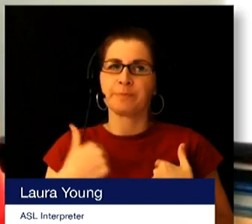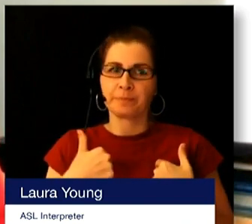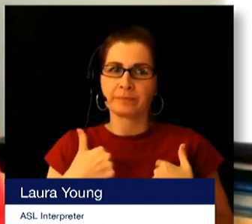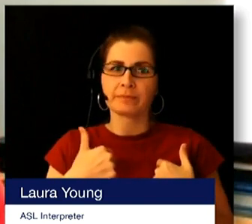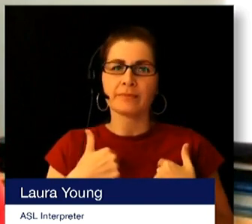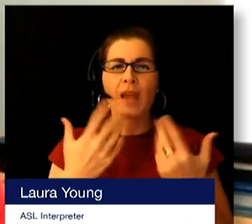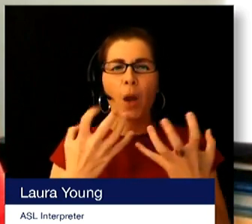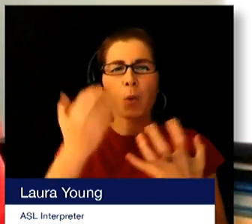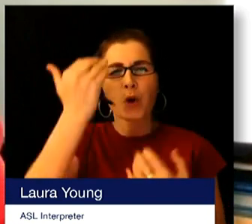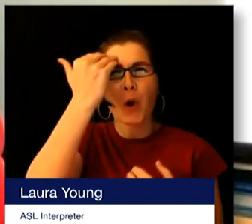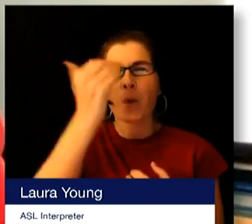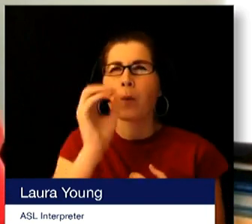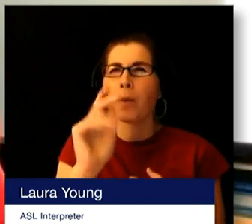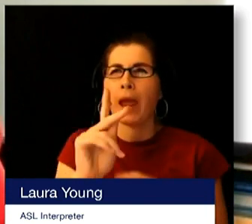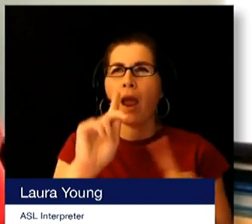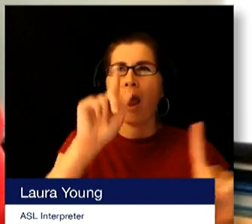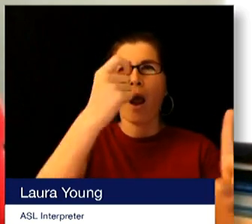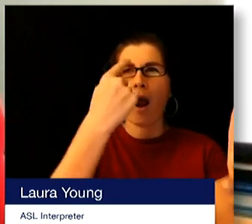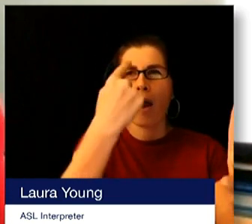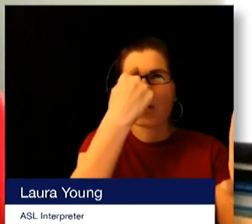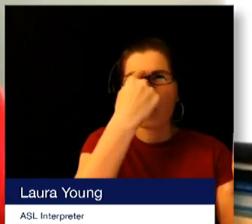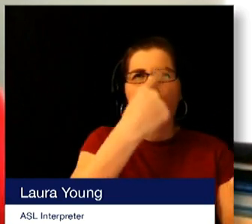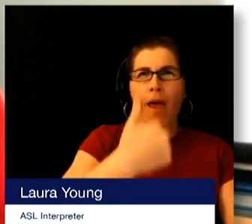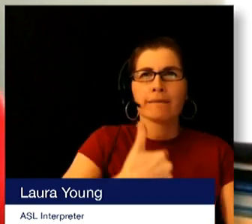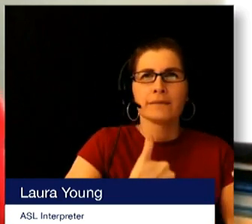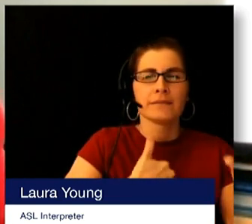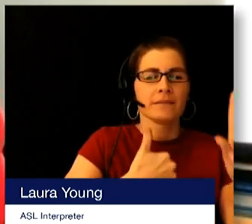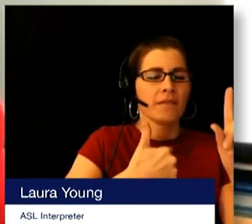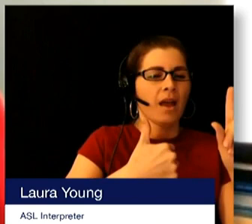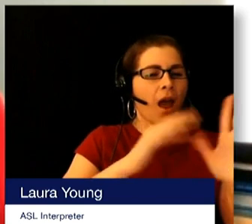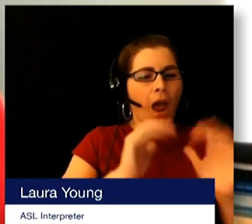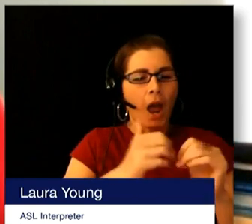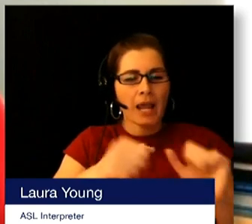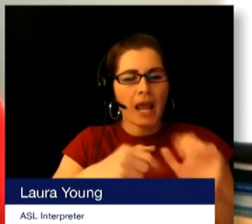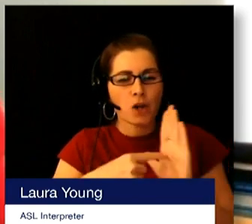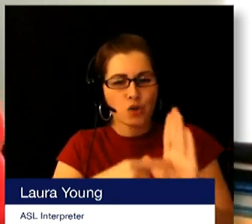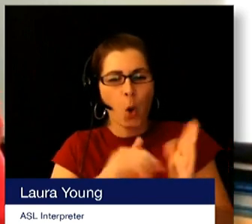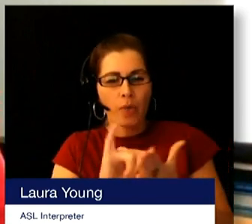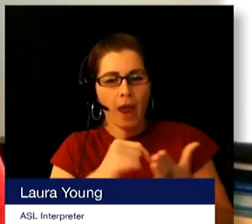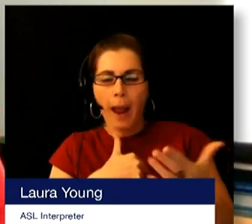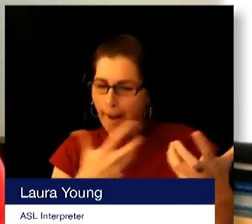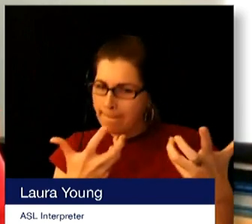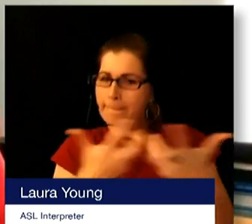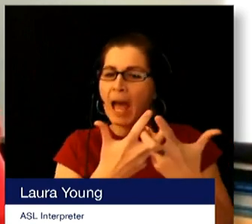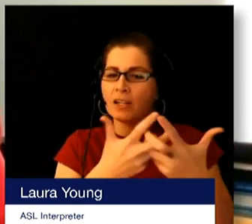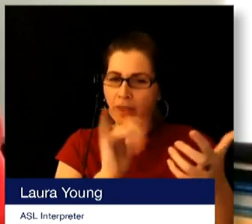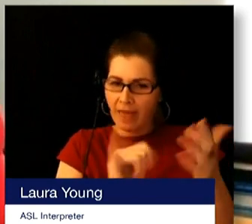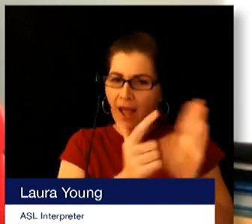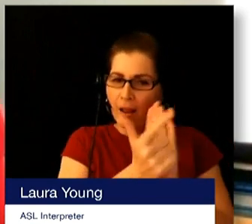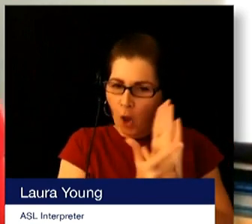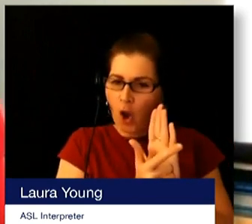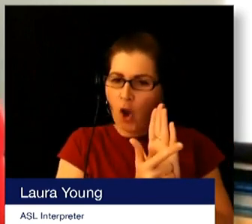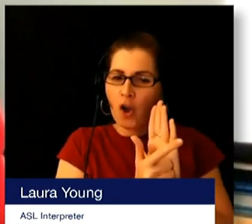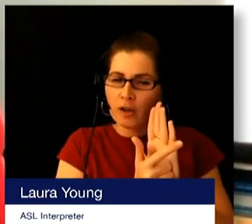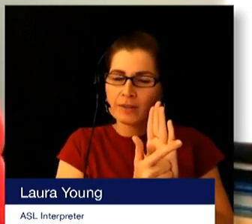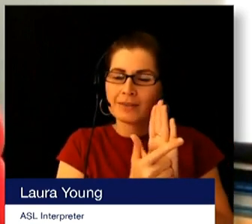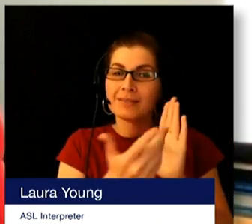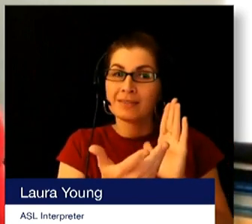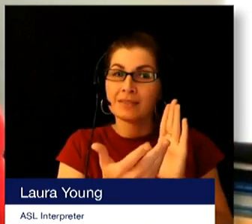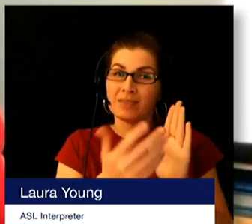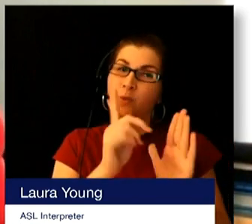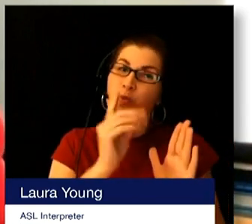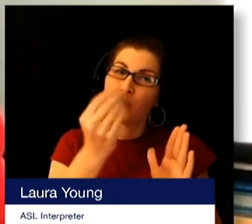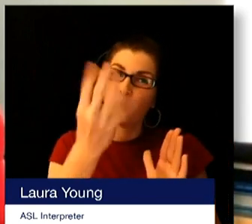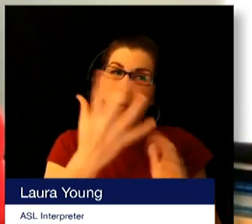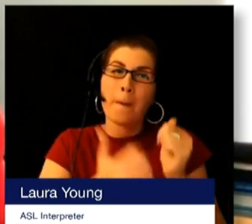look at? What is it that I have that I can show? How can I demonstrate that I meet this criteria? That's really important, because most of the applications